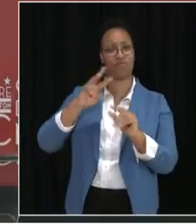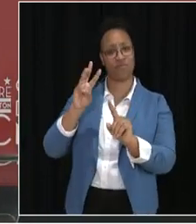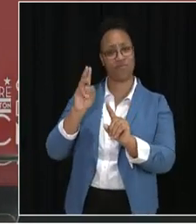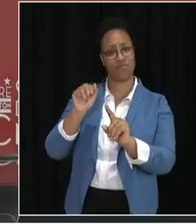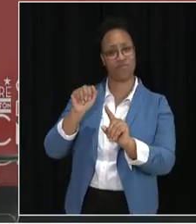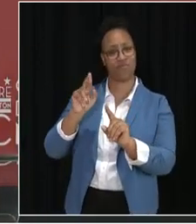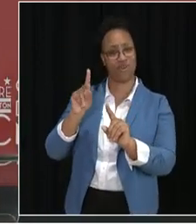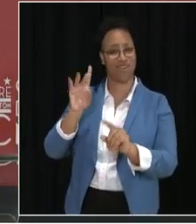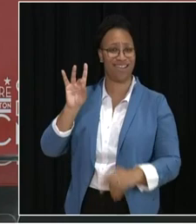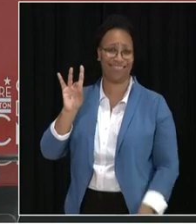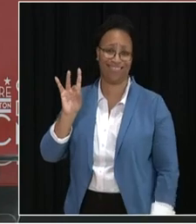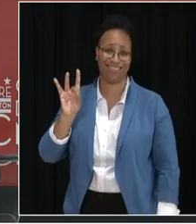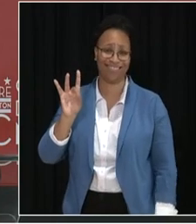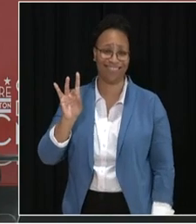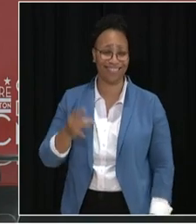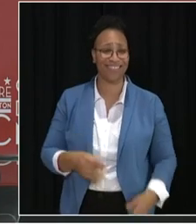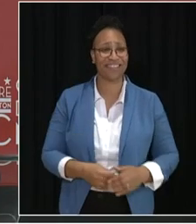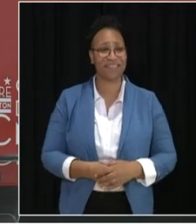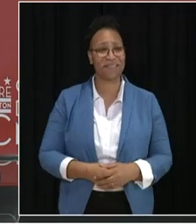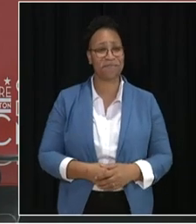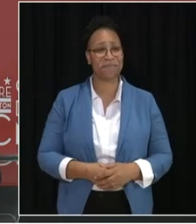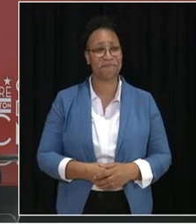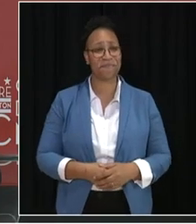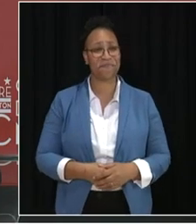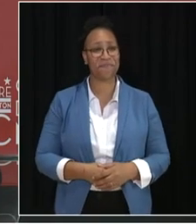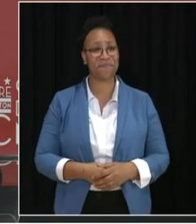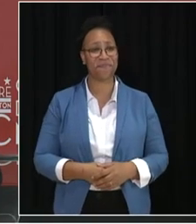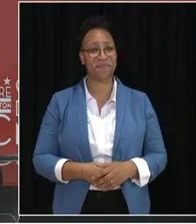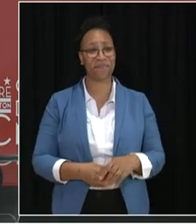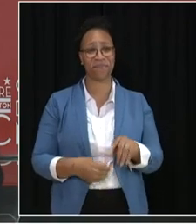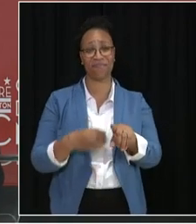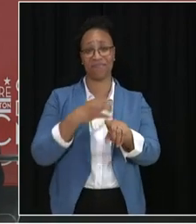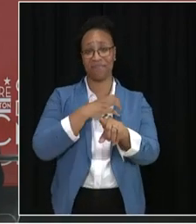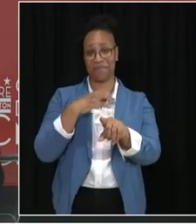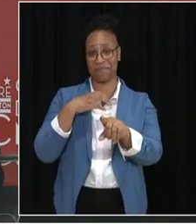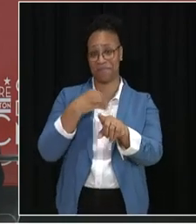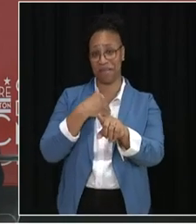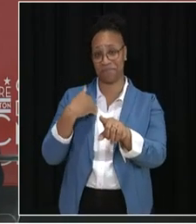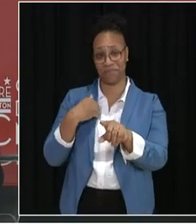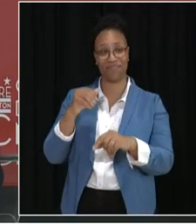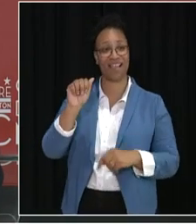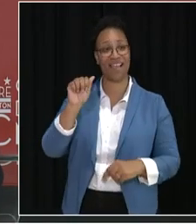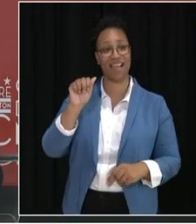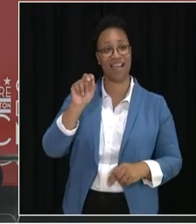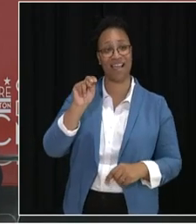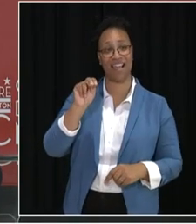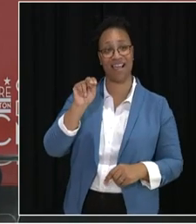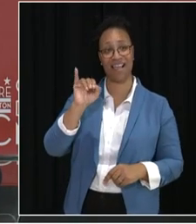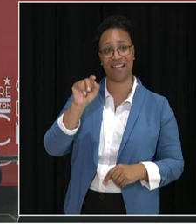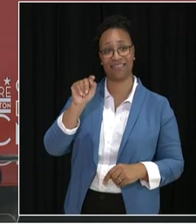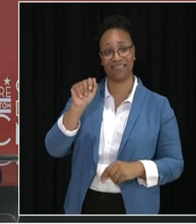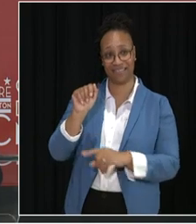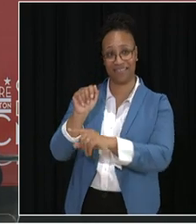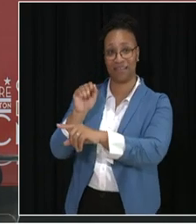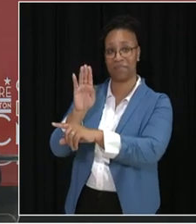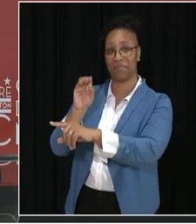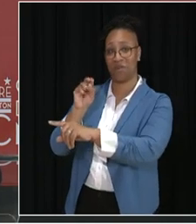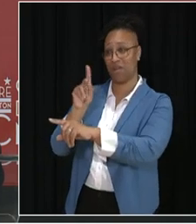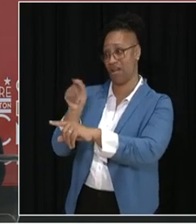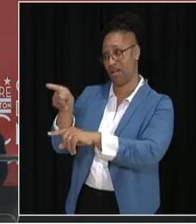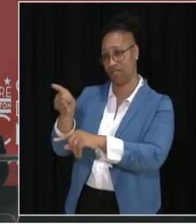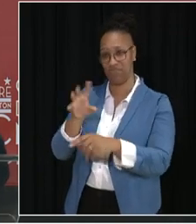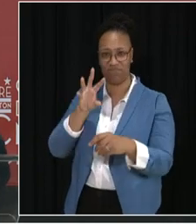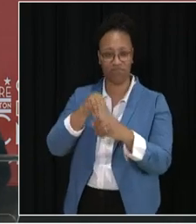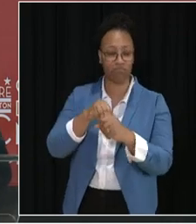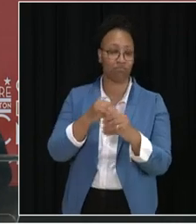Bonds, thank you, Anita, for being here and for your focus. I want to acknowledge our state ed